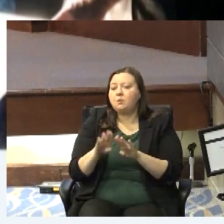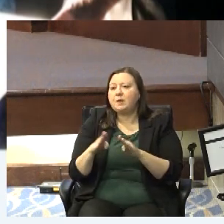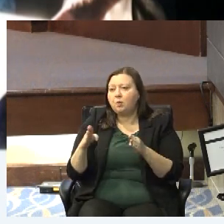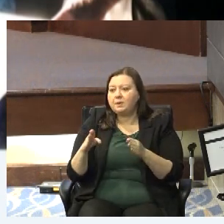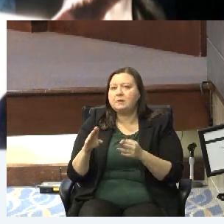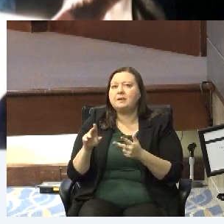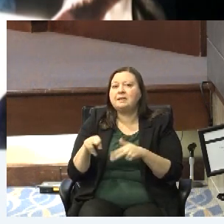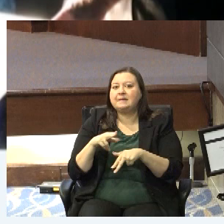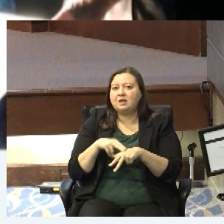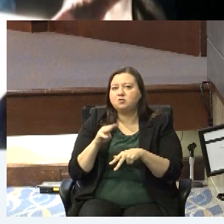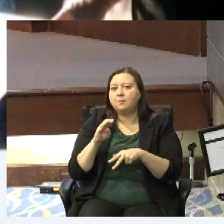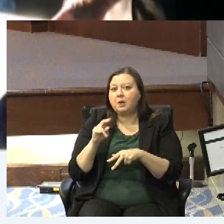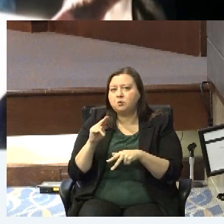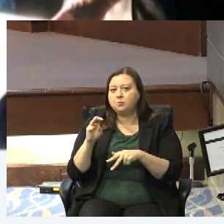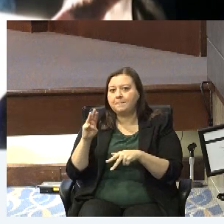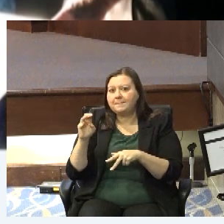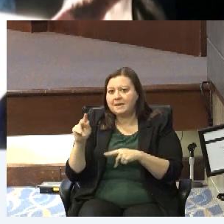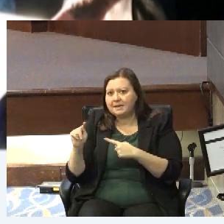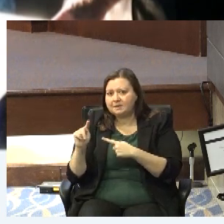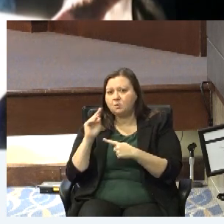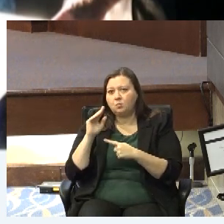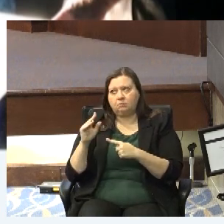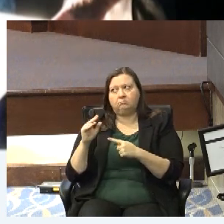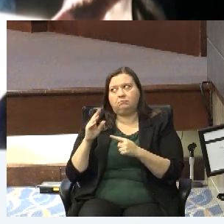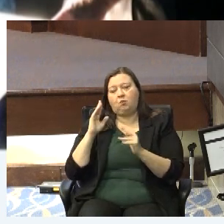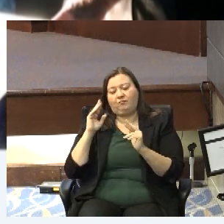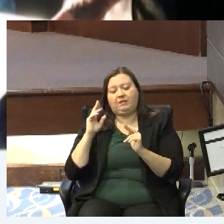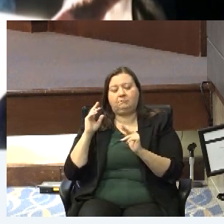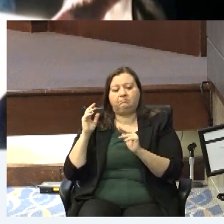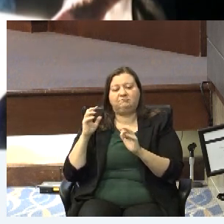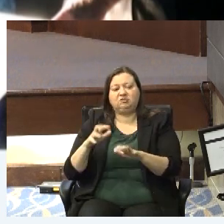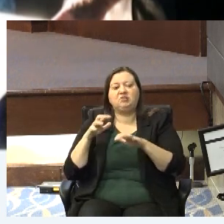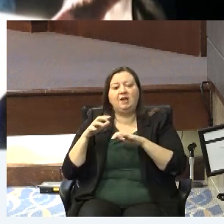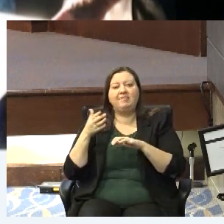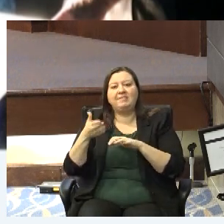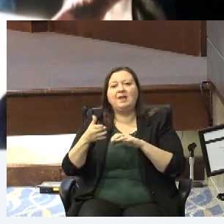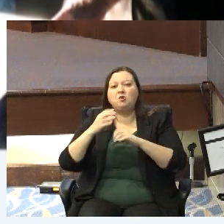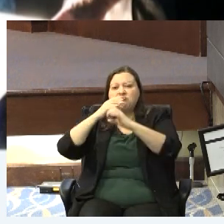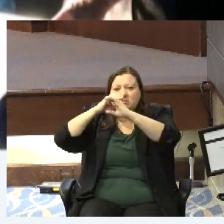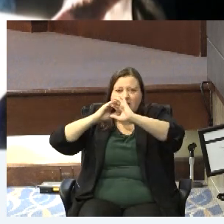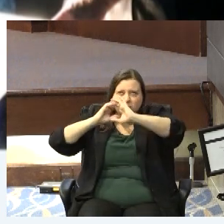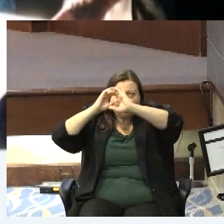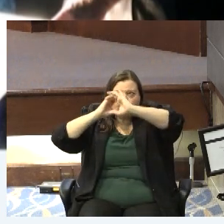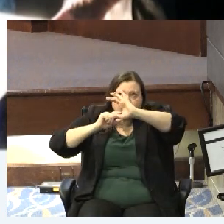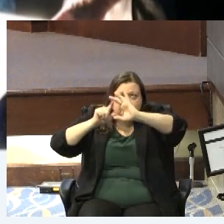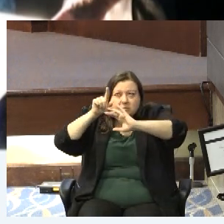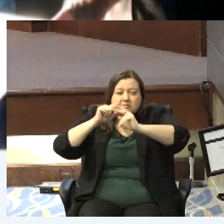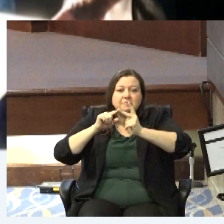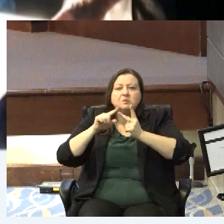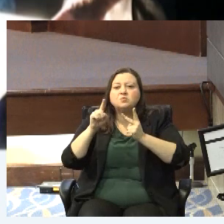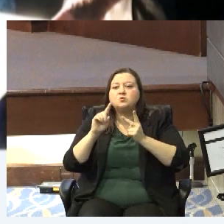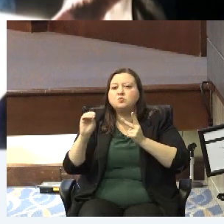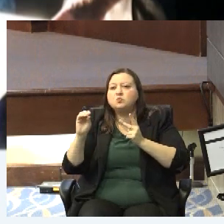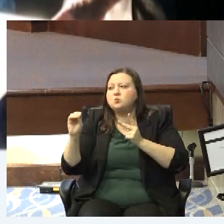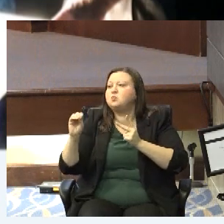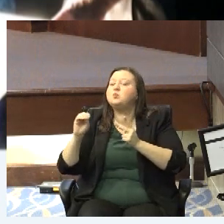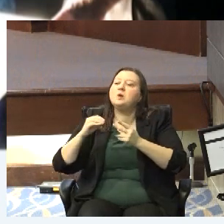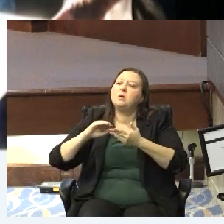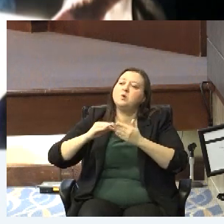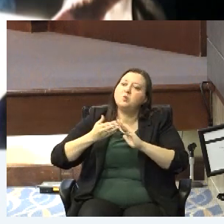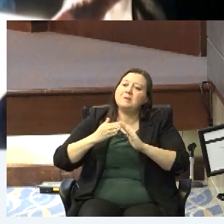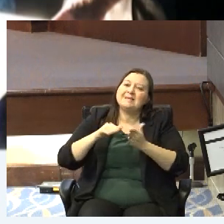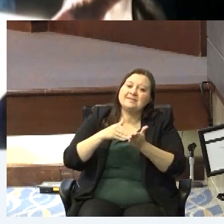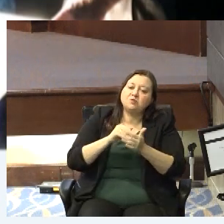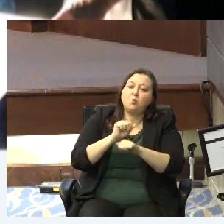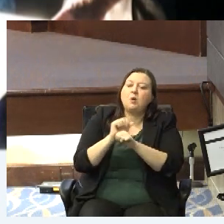National Monument already expecting. They'll have huge crowds out there and some telescopes. events at the zoo or community centers or working with